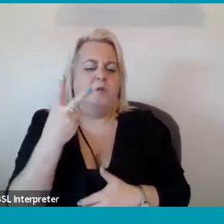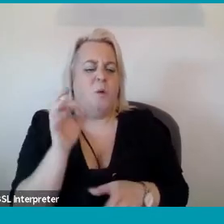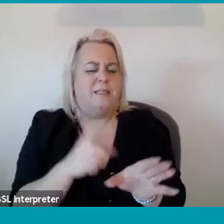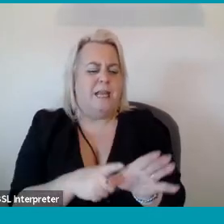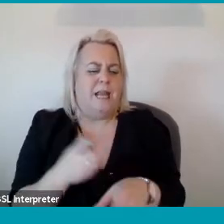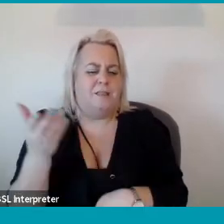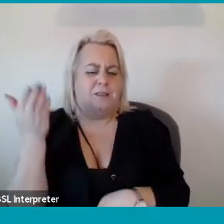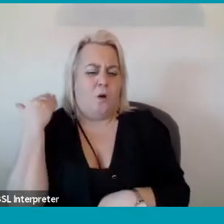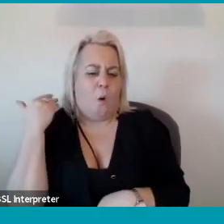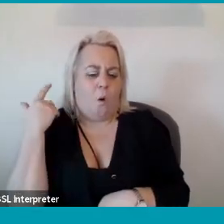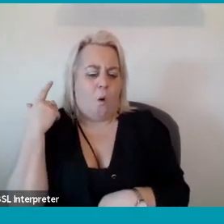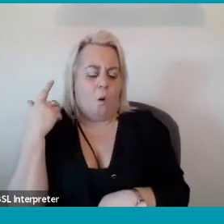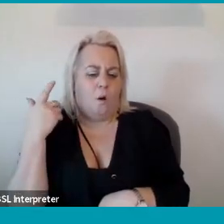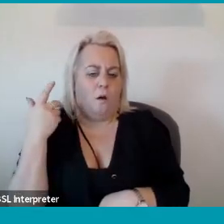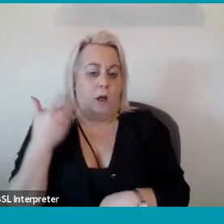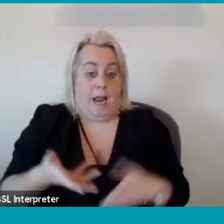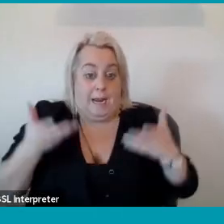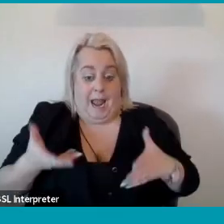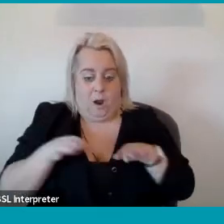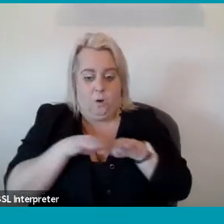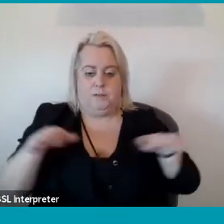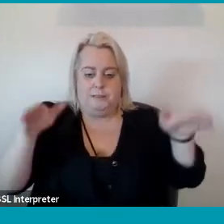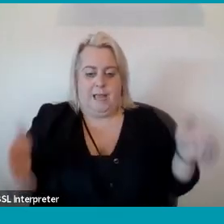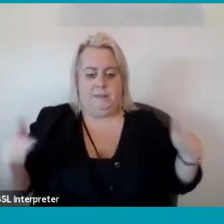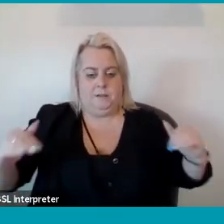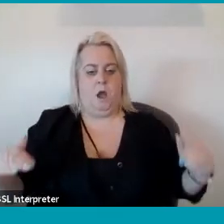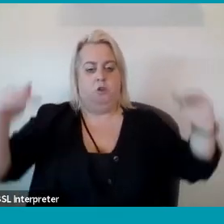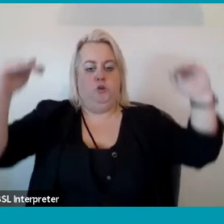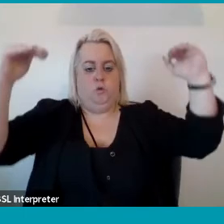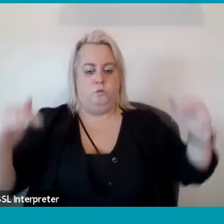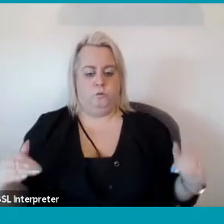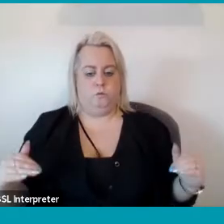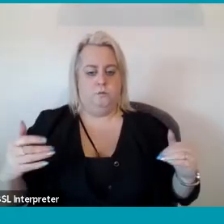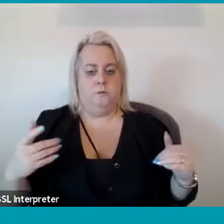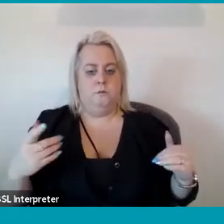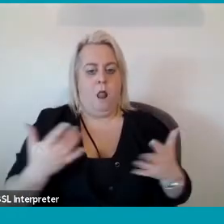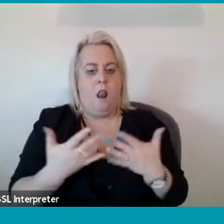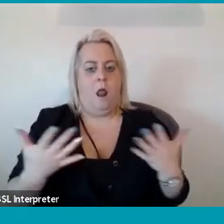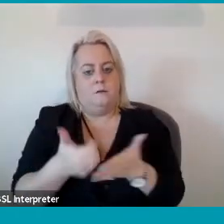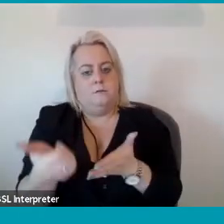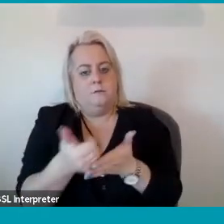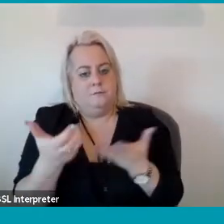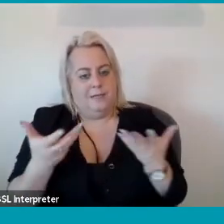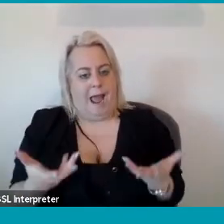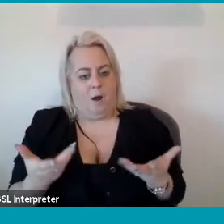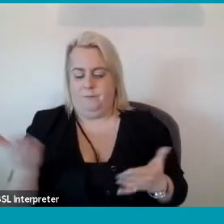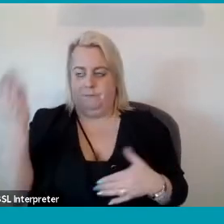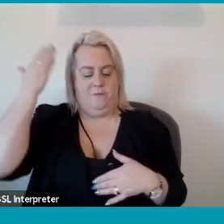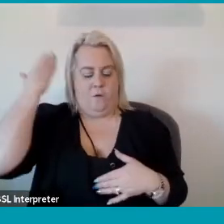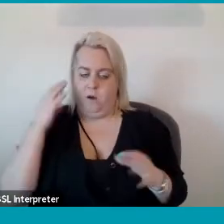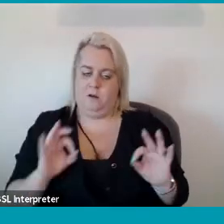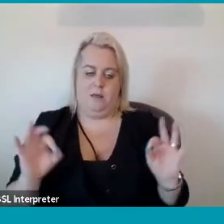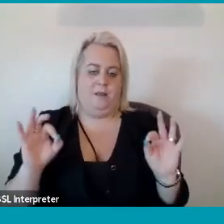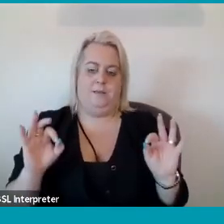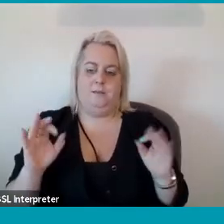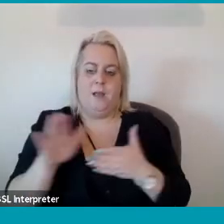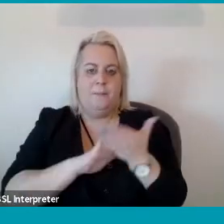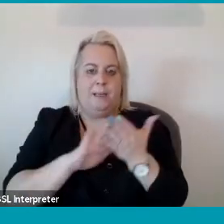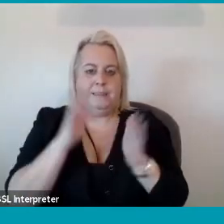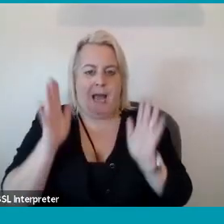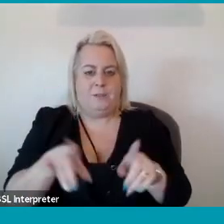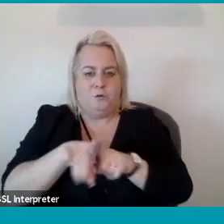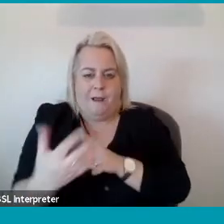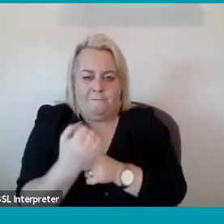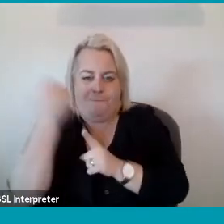adjustable desks are quite common now. They weren't a thing then. And so I had to go and source one, which